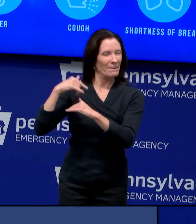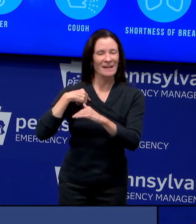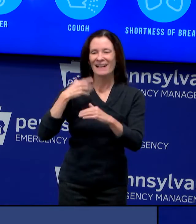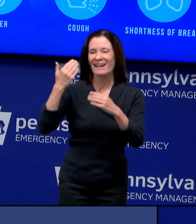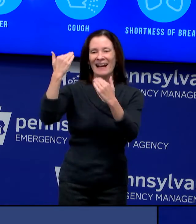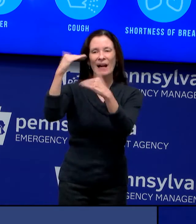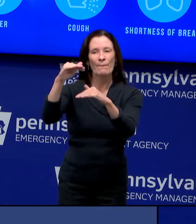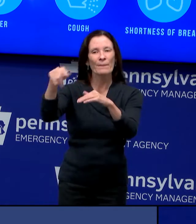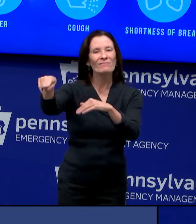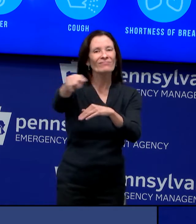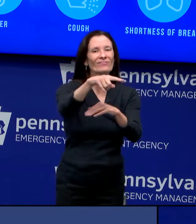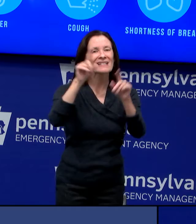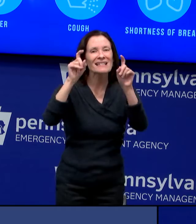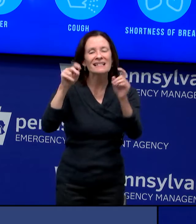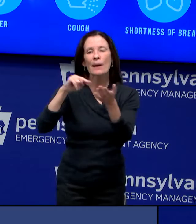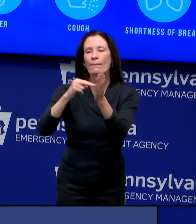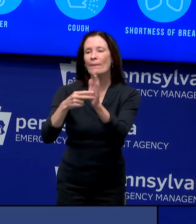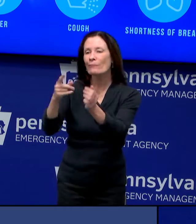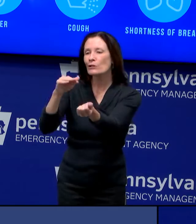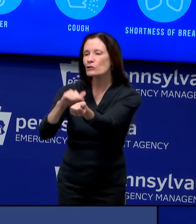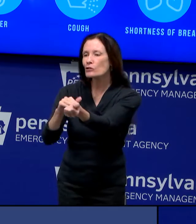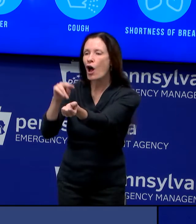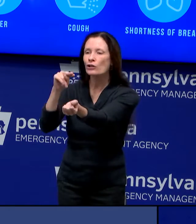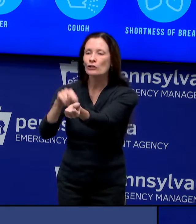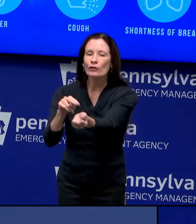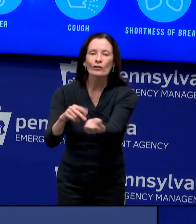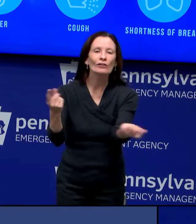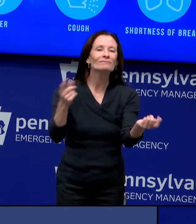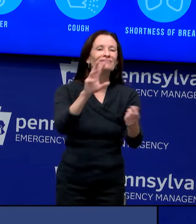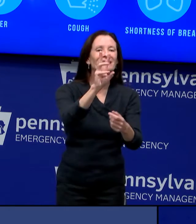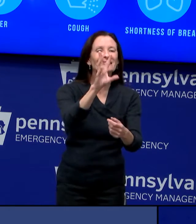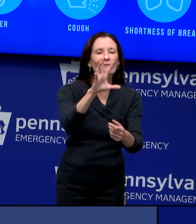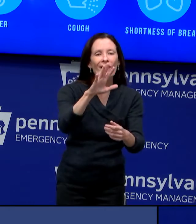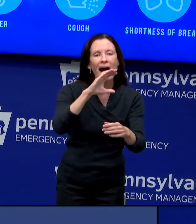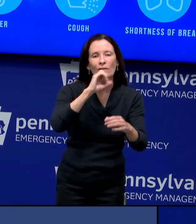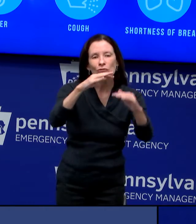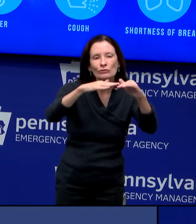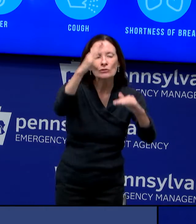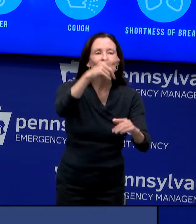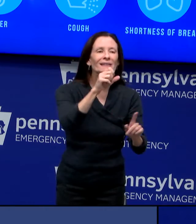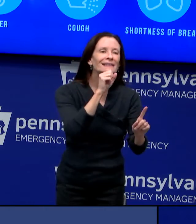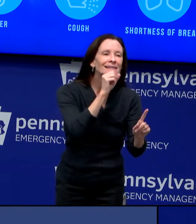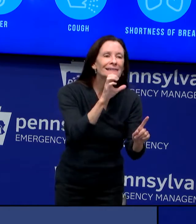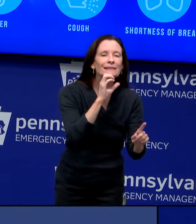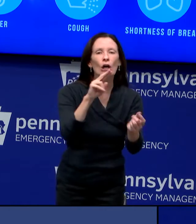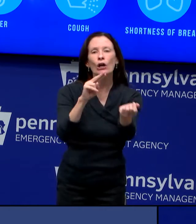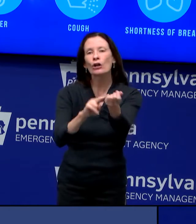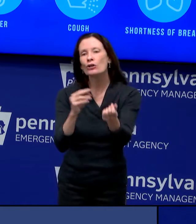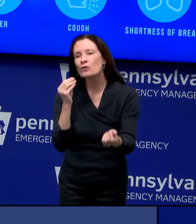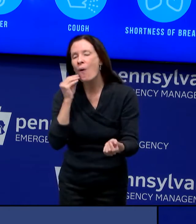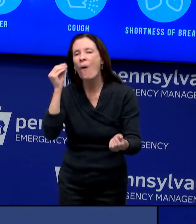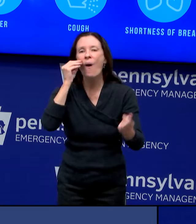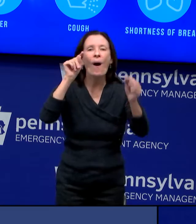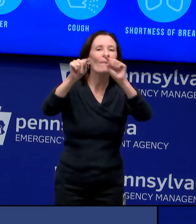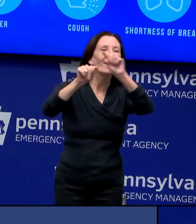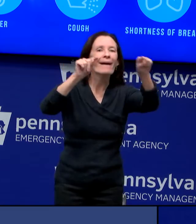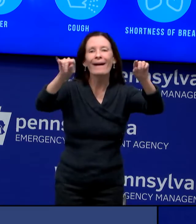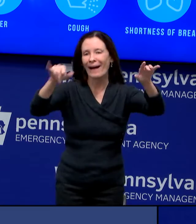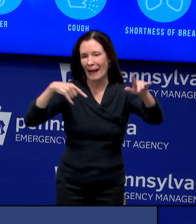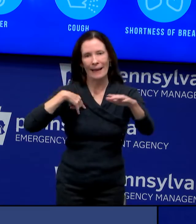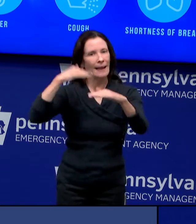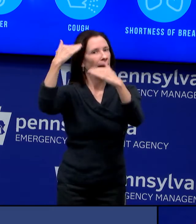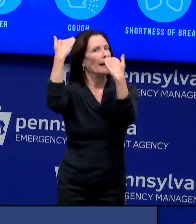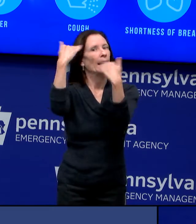workers, those in long-term care living facilities, and then other seniors, 65 and older, all of whom